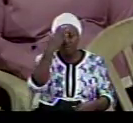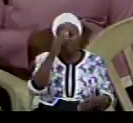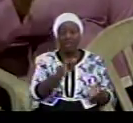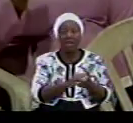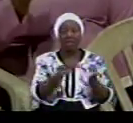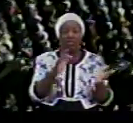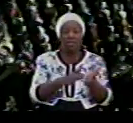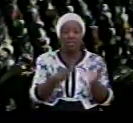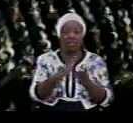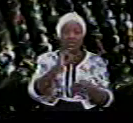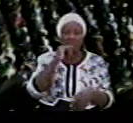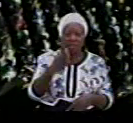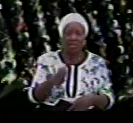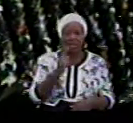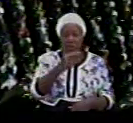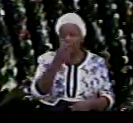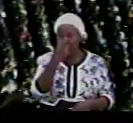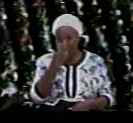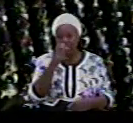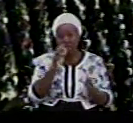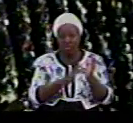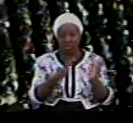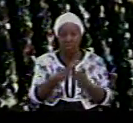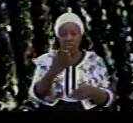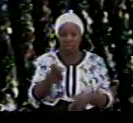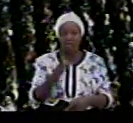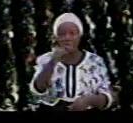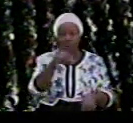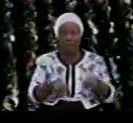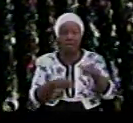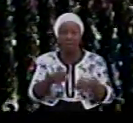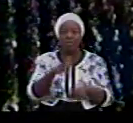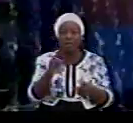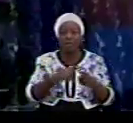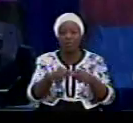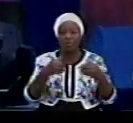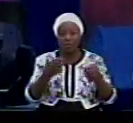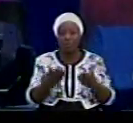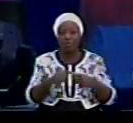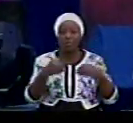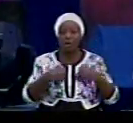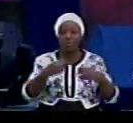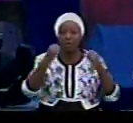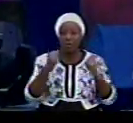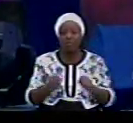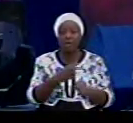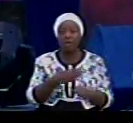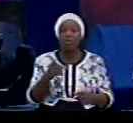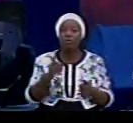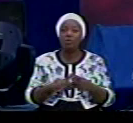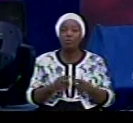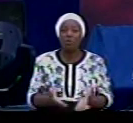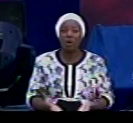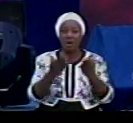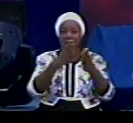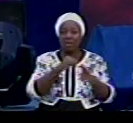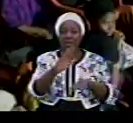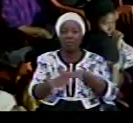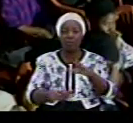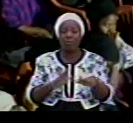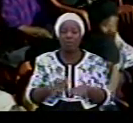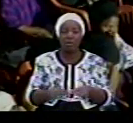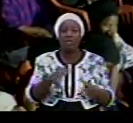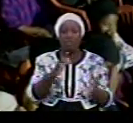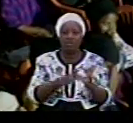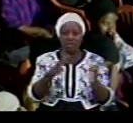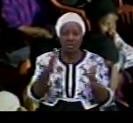there. You are lame and you want to have the power, the strength to rise up and walk. Jesus is right